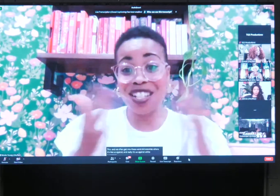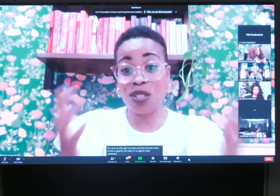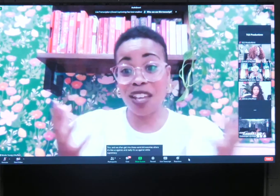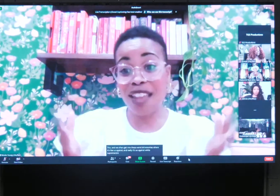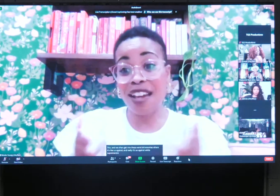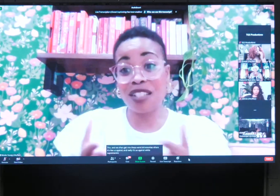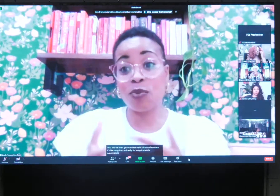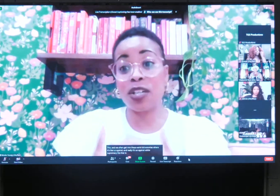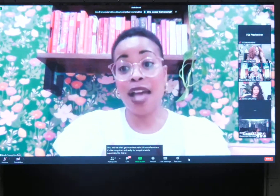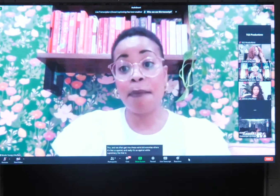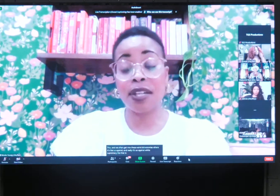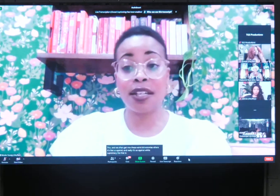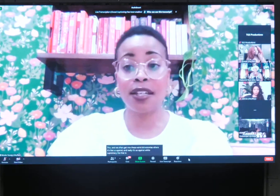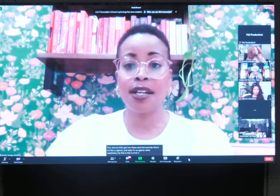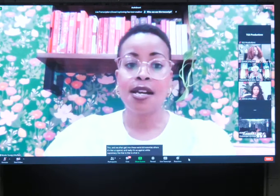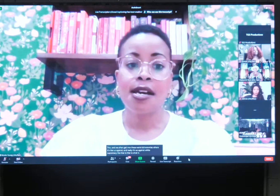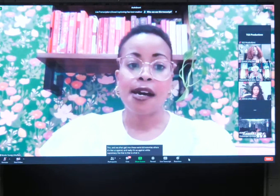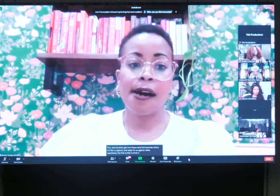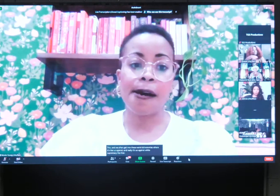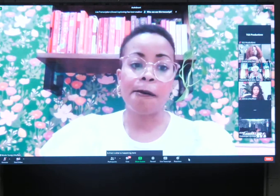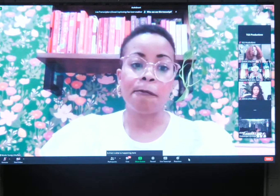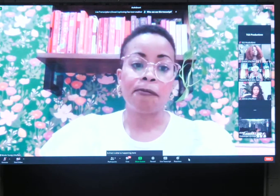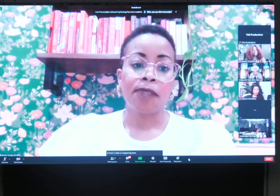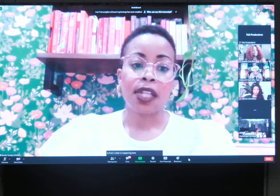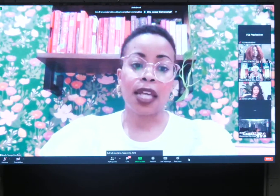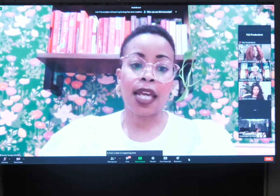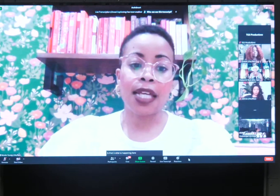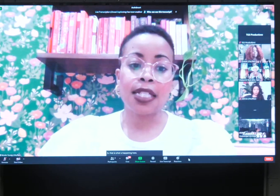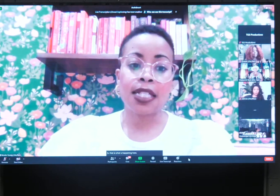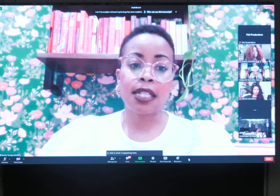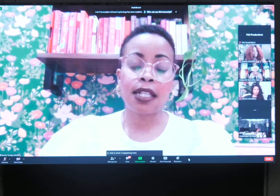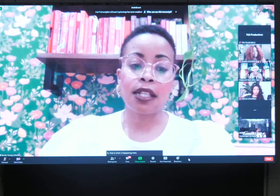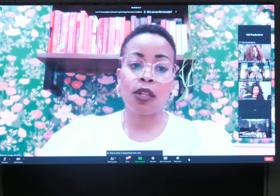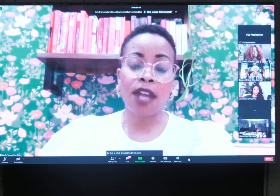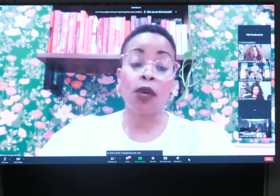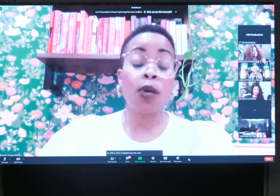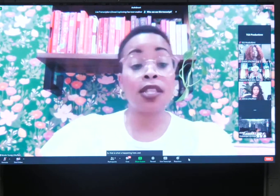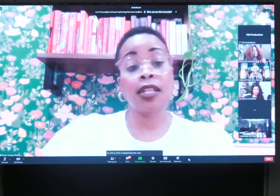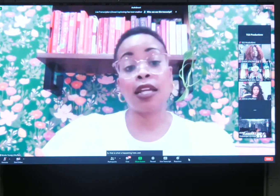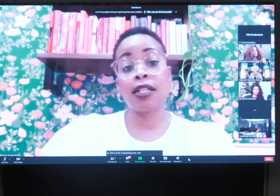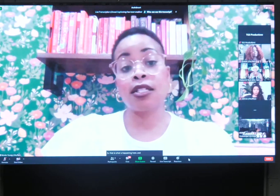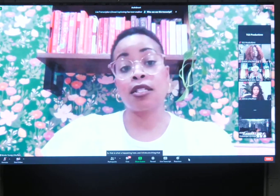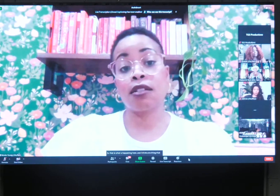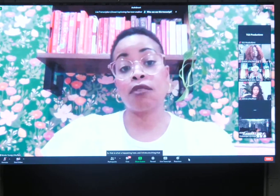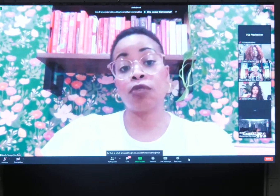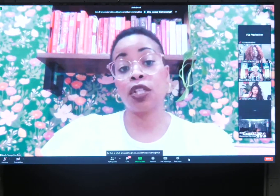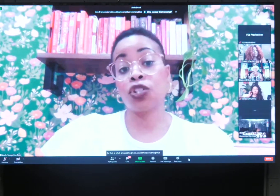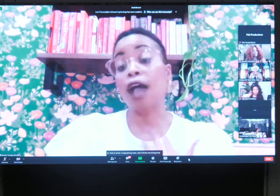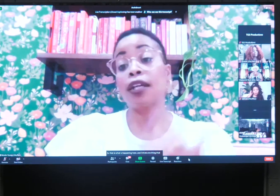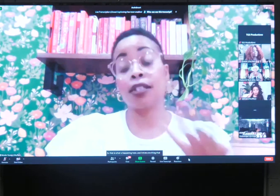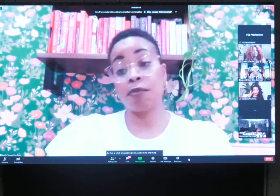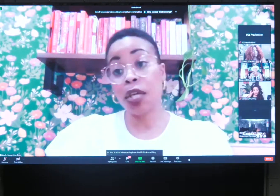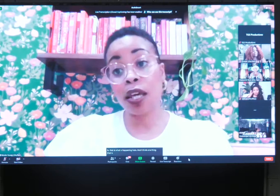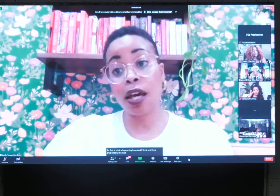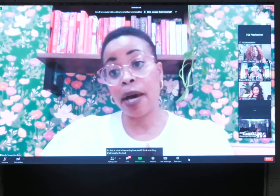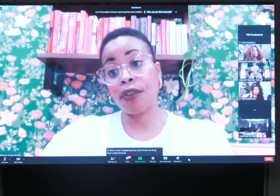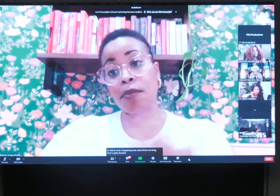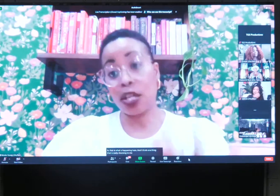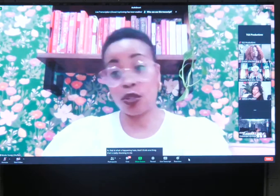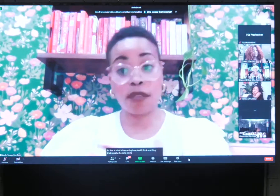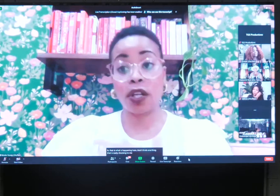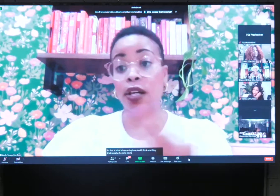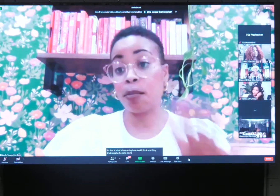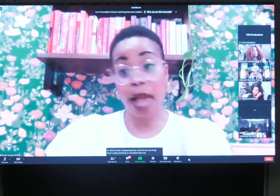that is what is happening here. And I think one thing that is really shocking to me about